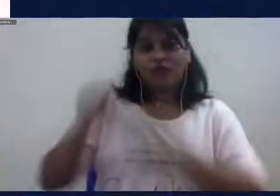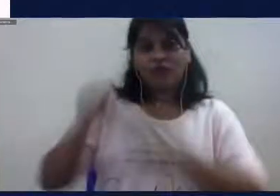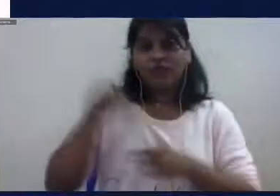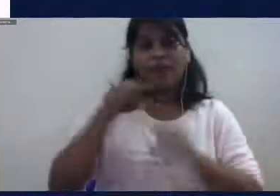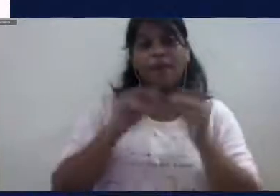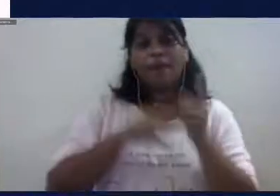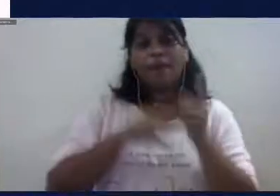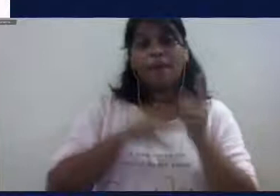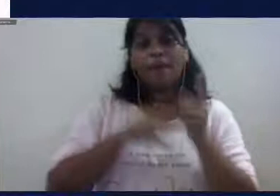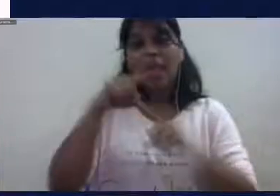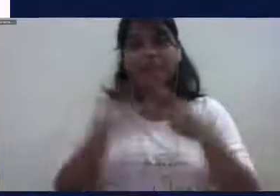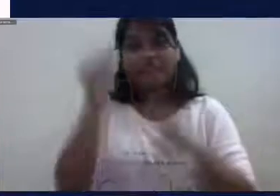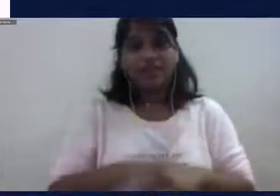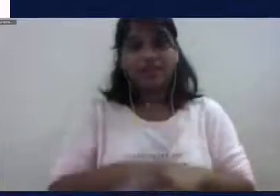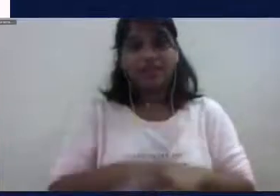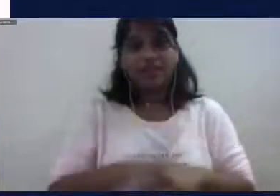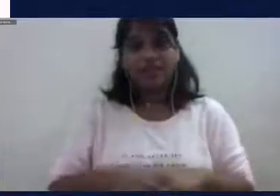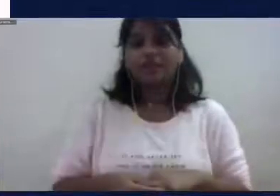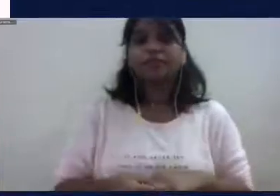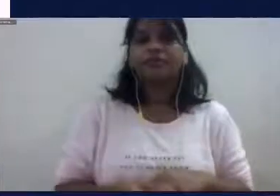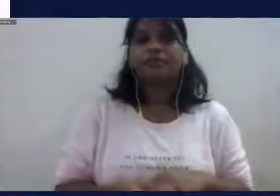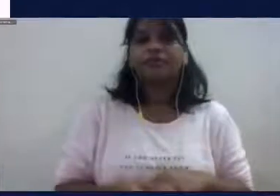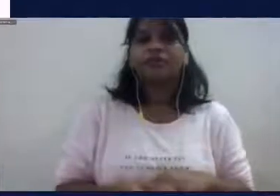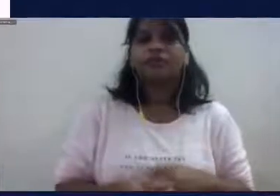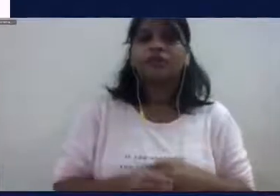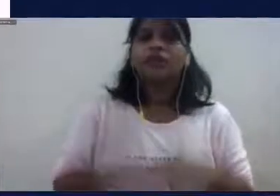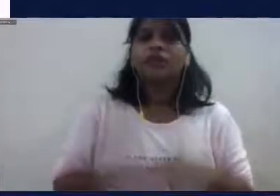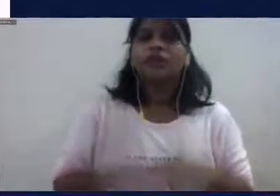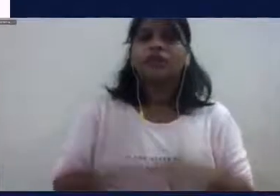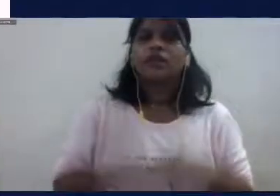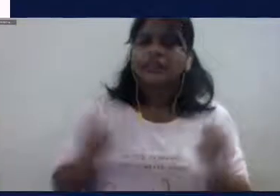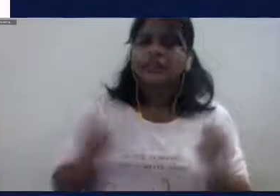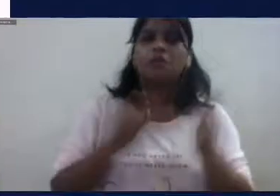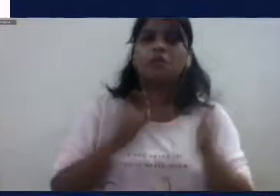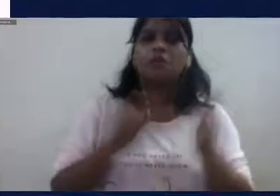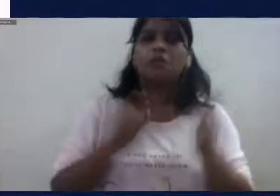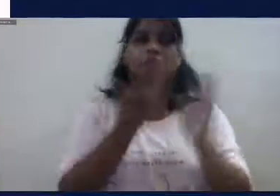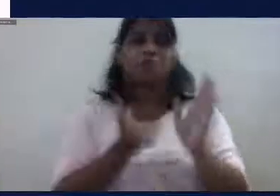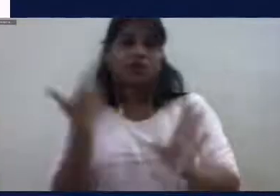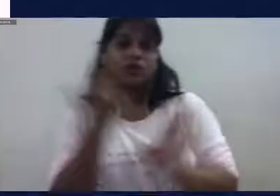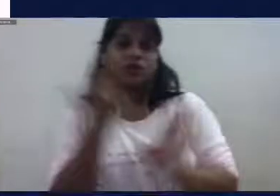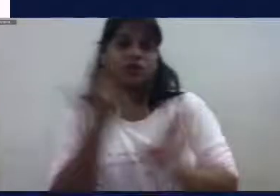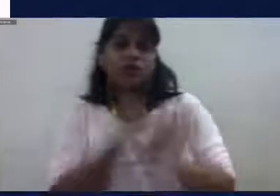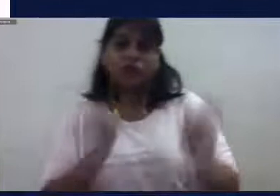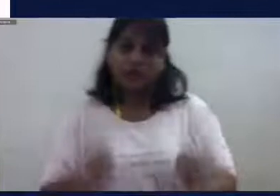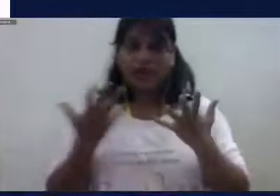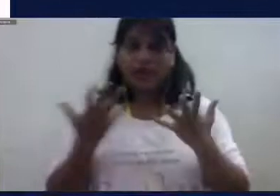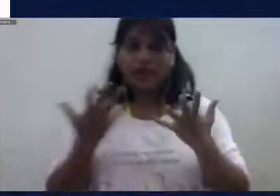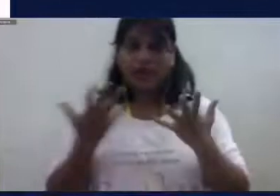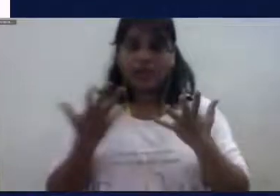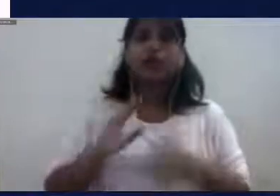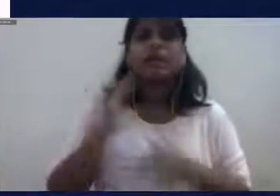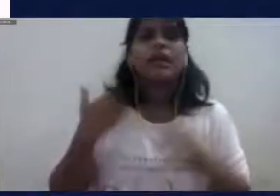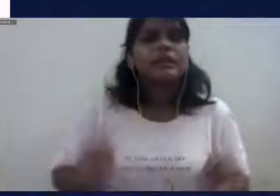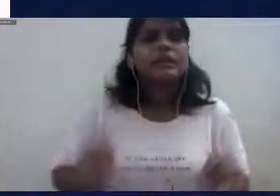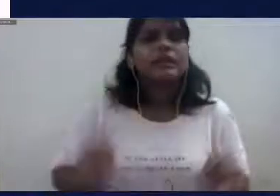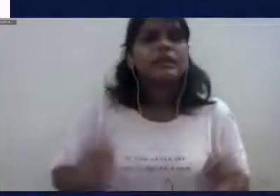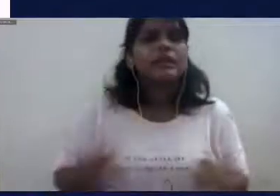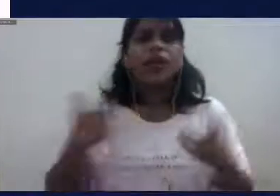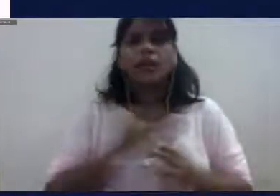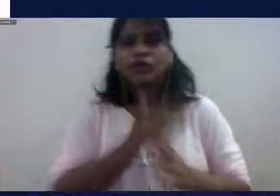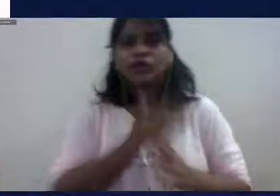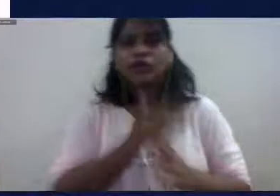in India. And I started off my journey many years ago. When I started off that journey,